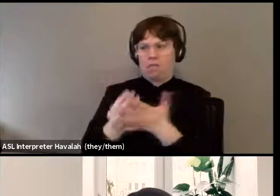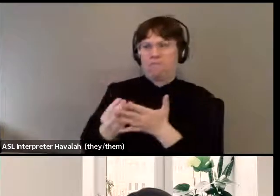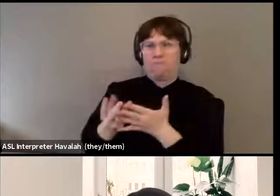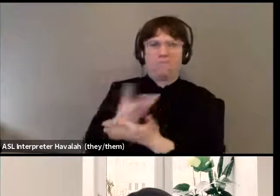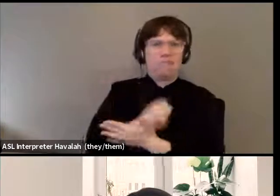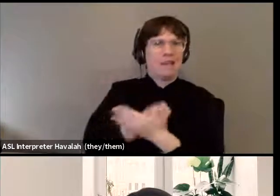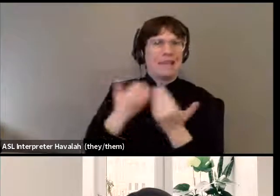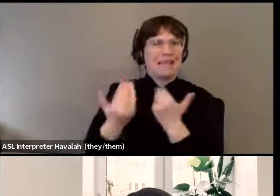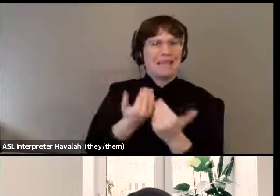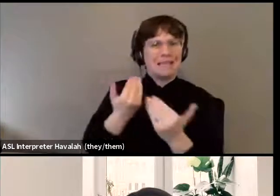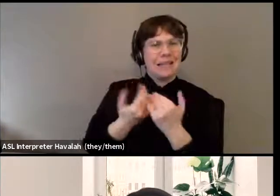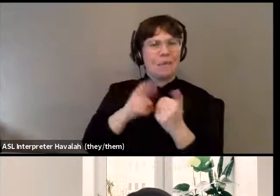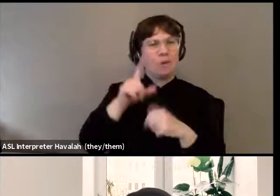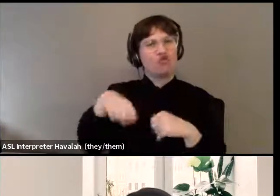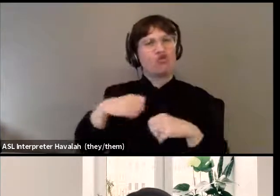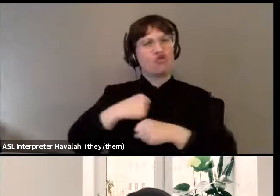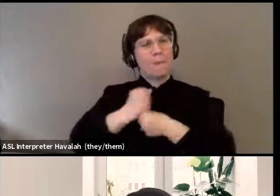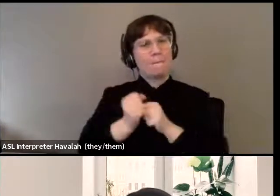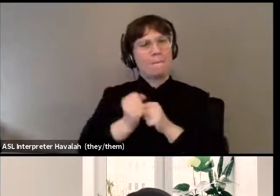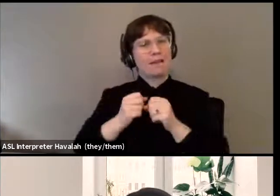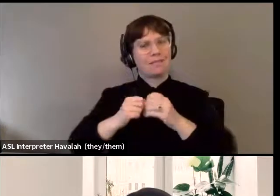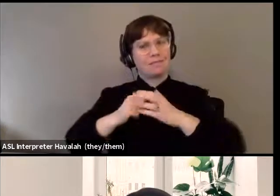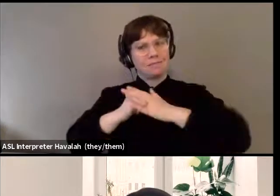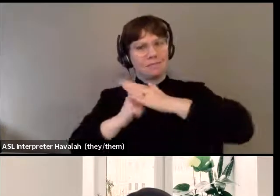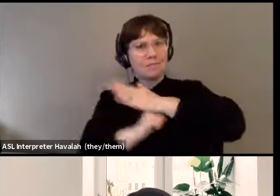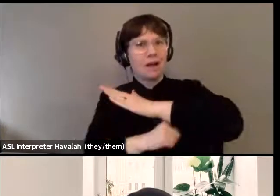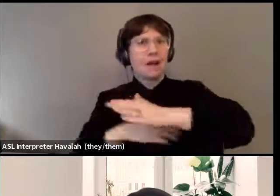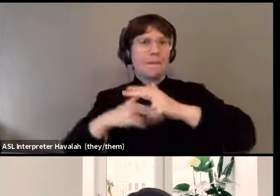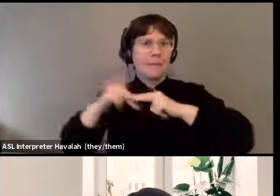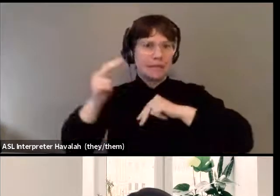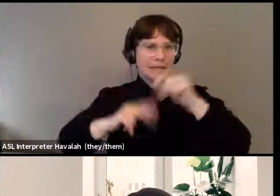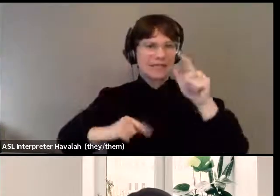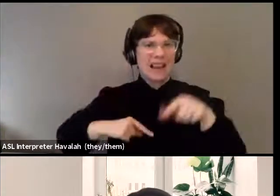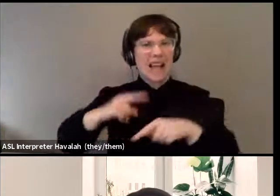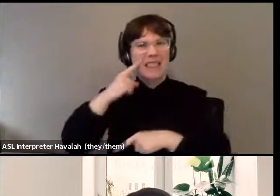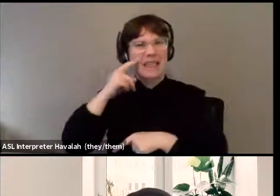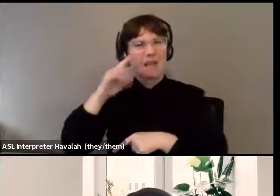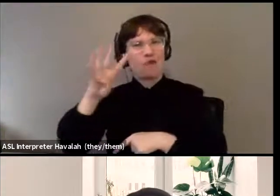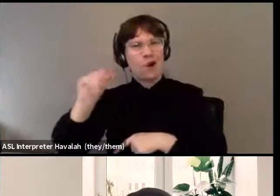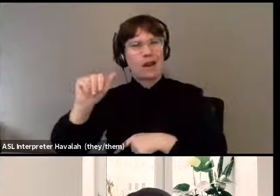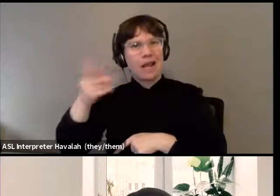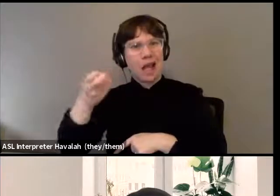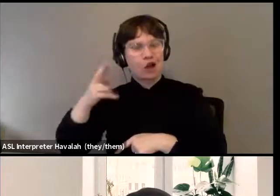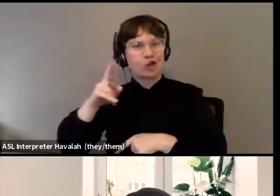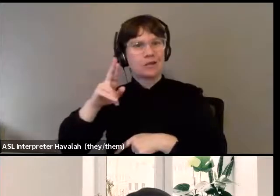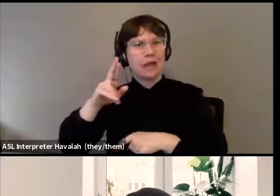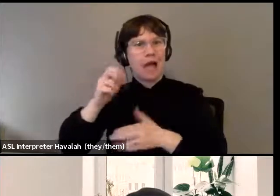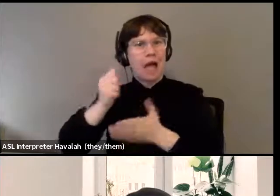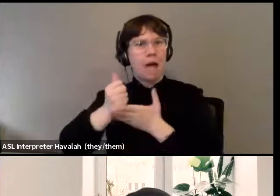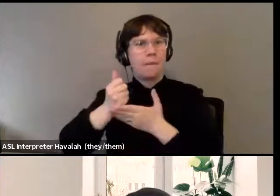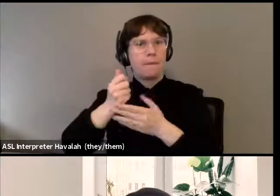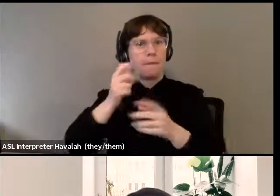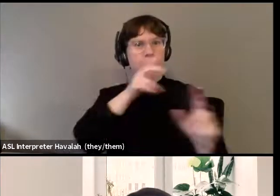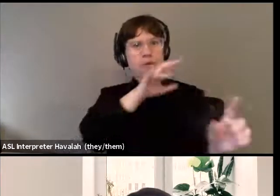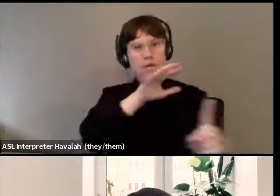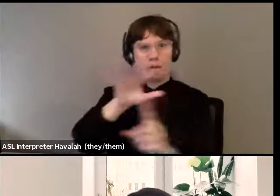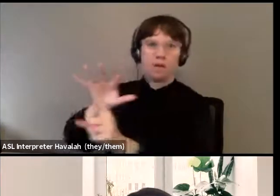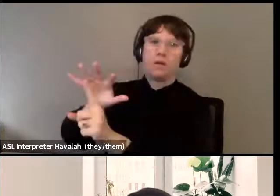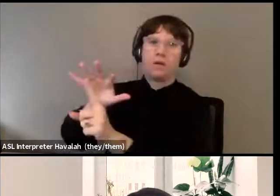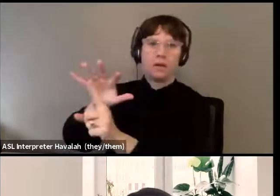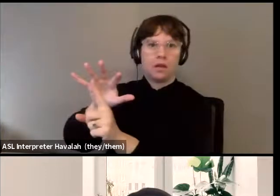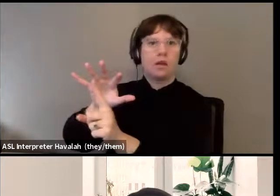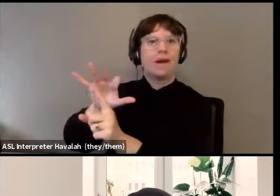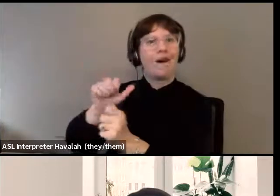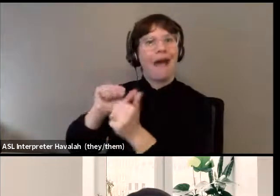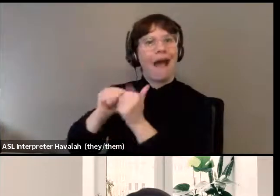easily. But you have to build the infrastructure and the muscle for that. And I think that 40 Acres helped put a spotlight on different